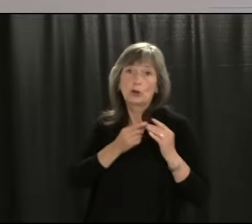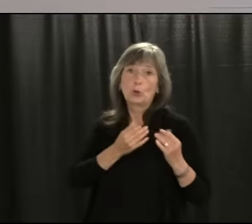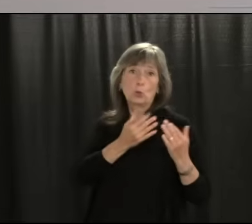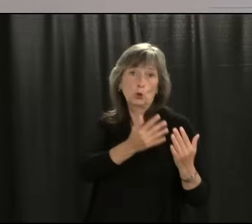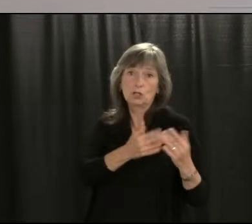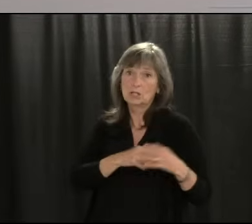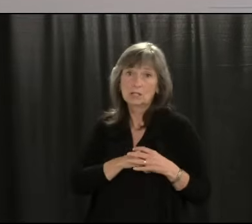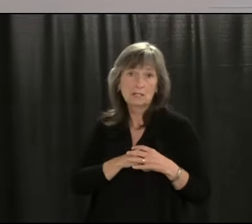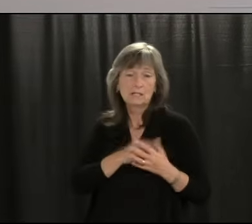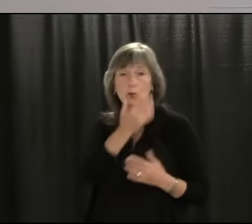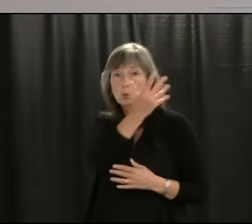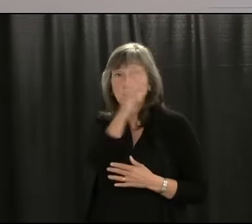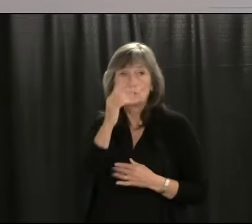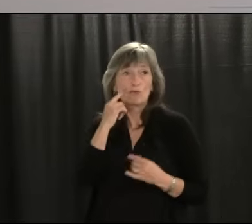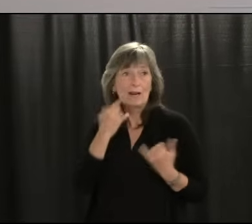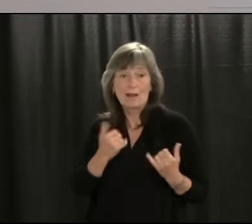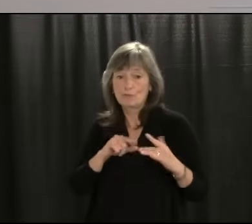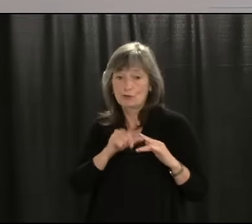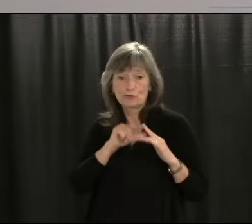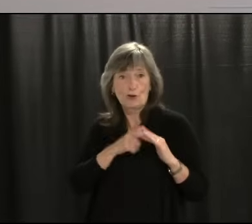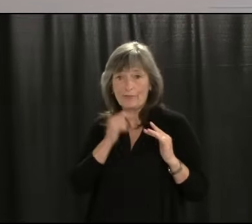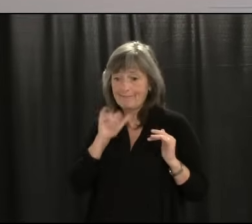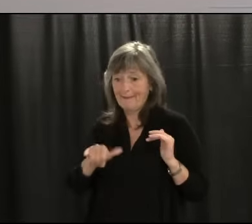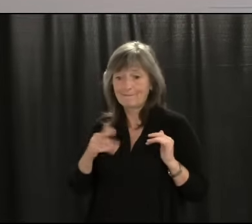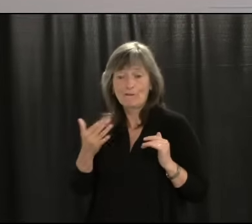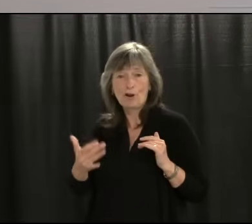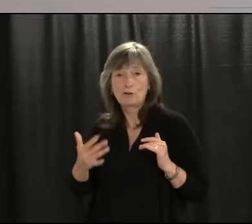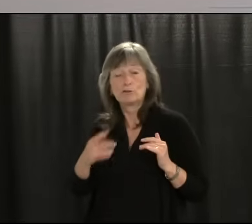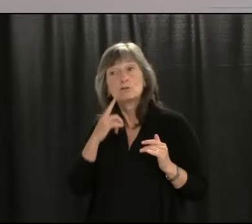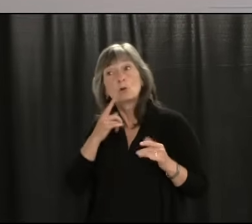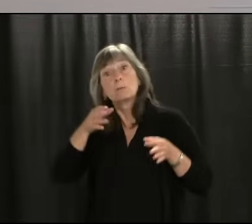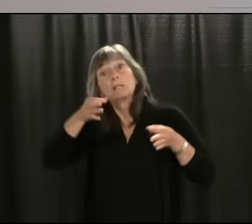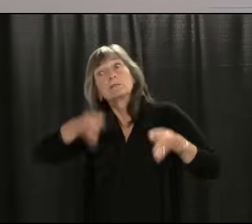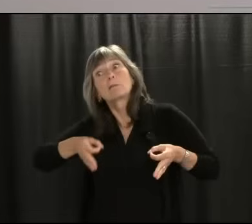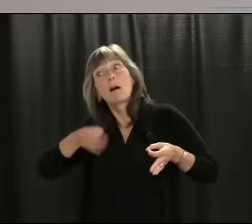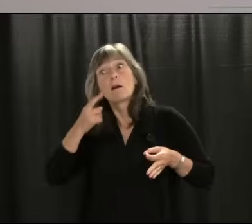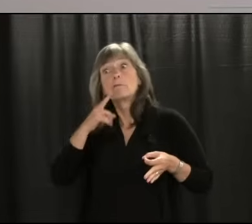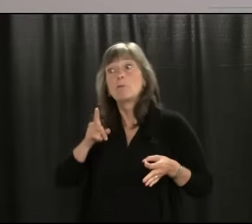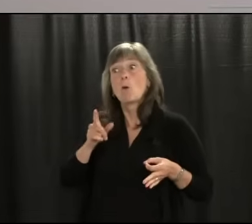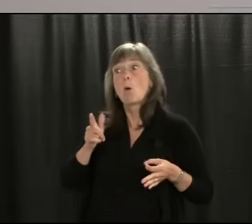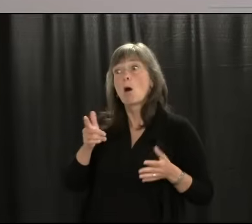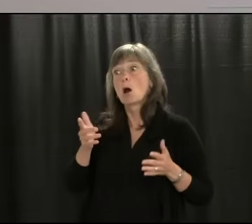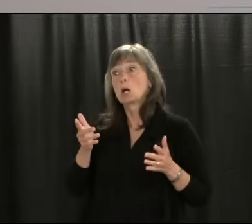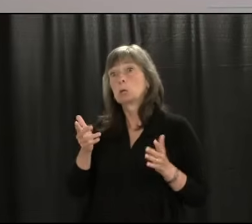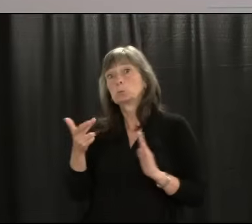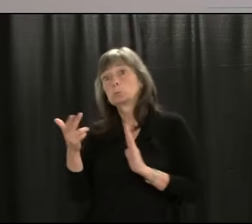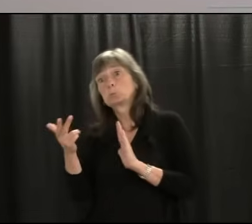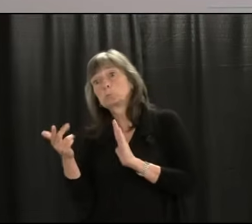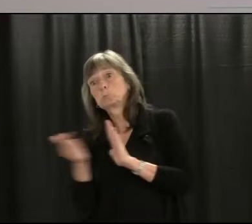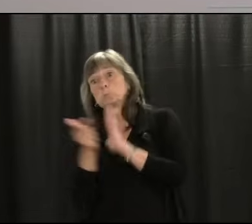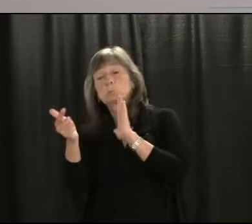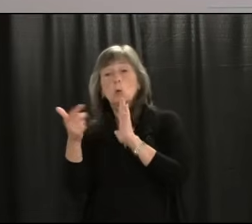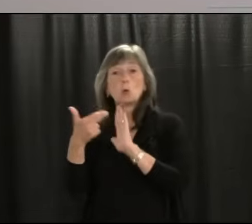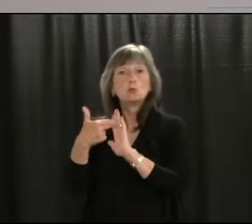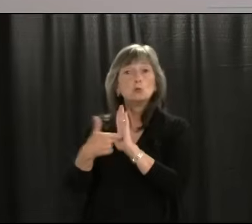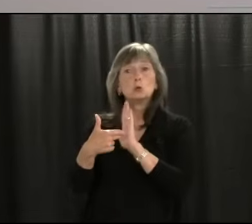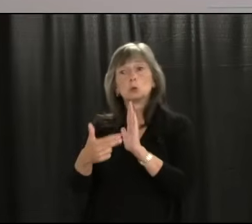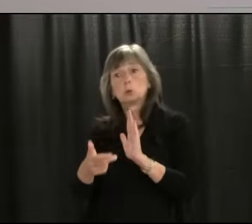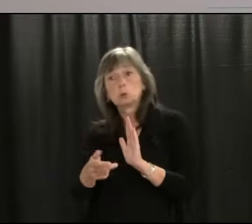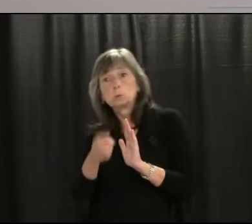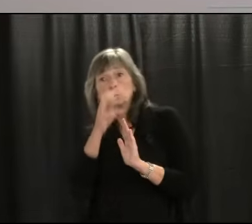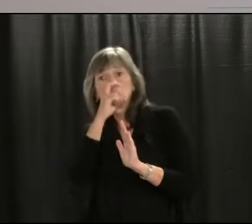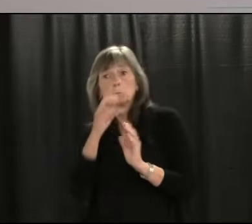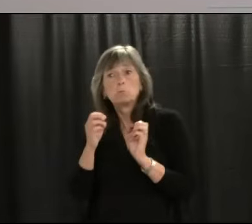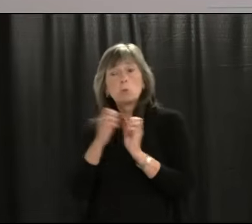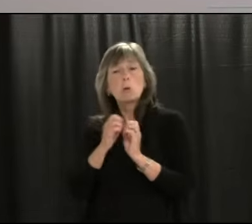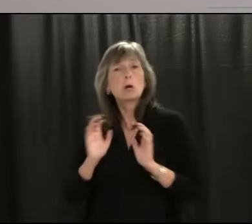right step to make decisions that aren't necessarily going to be linked to outcomes. So, the fines,